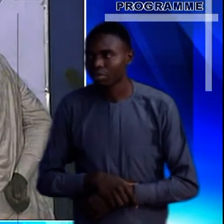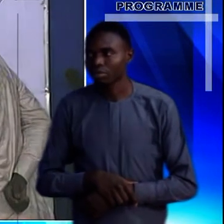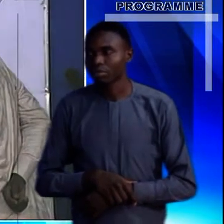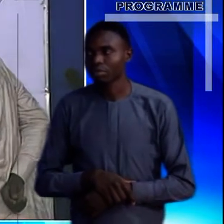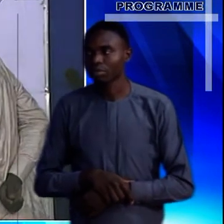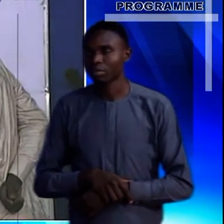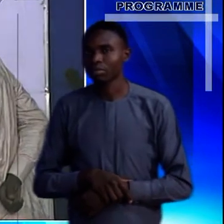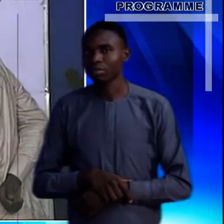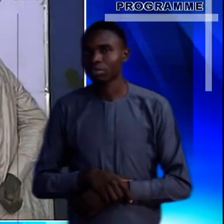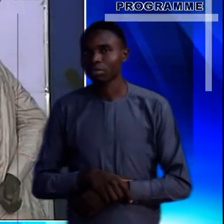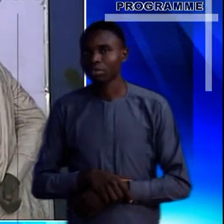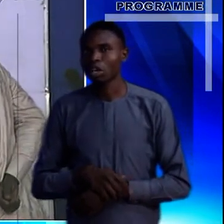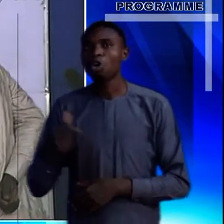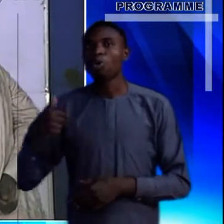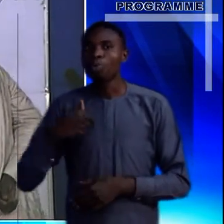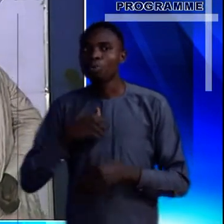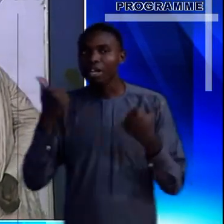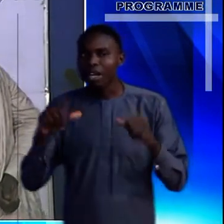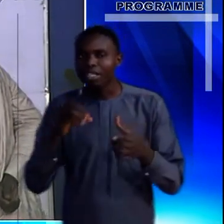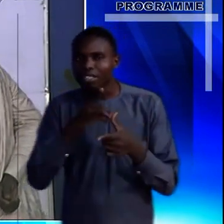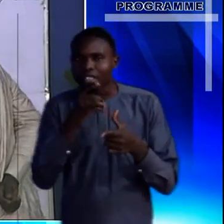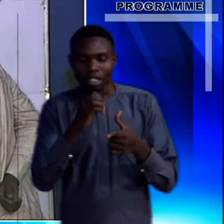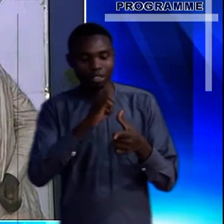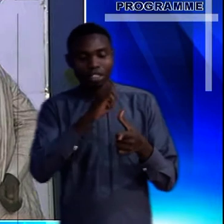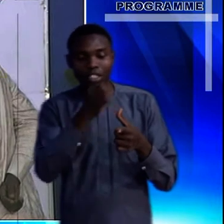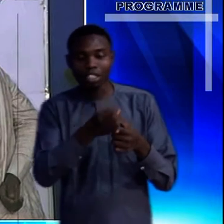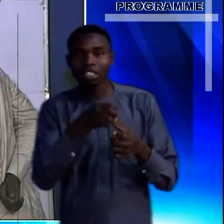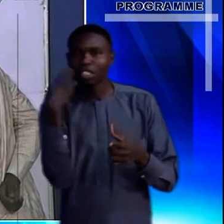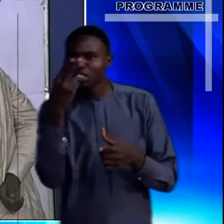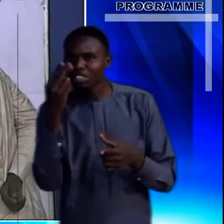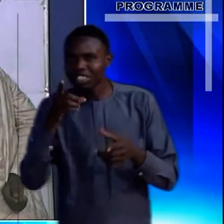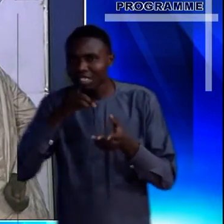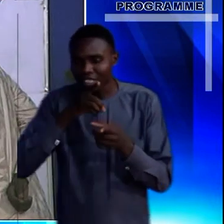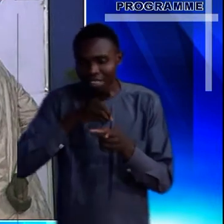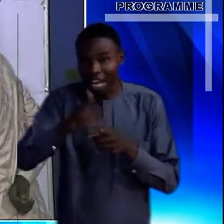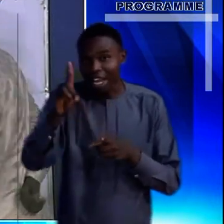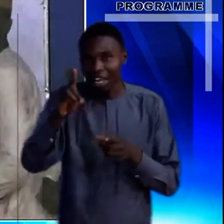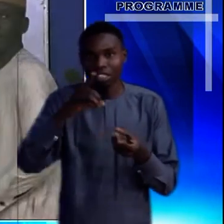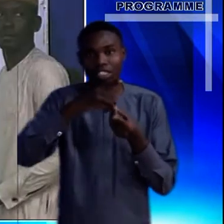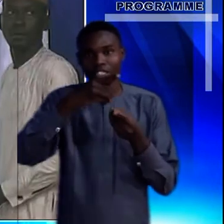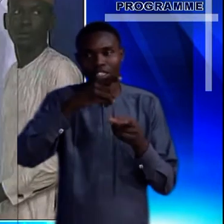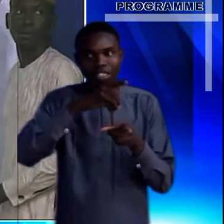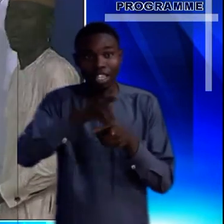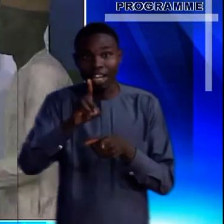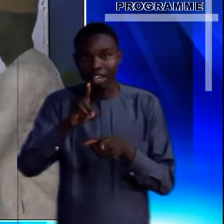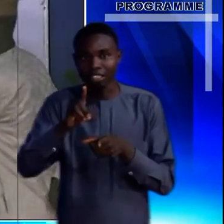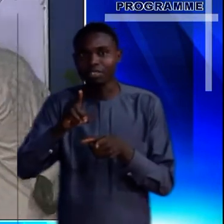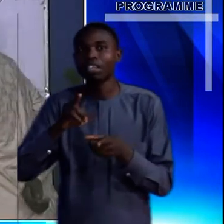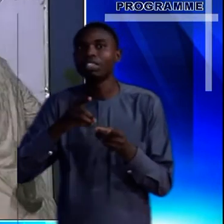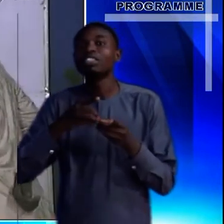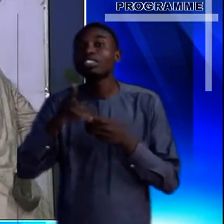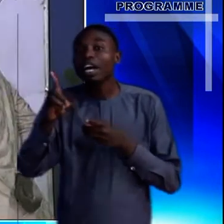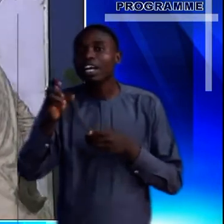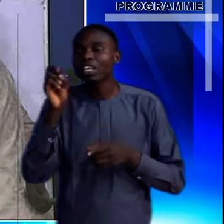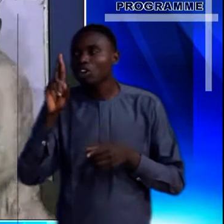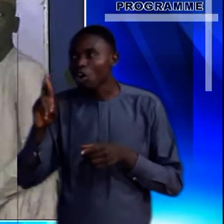use direct to divide 30 by 1000, or we can say this 0 can cancel this 0.